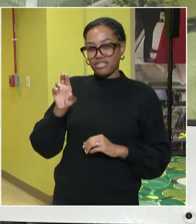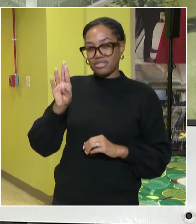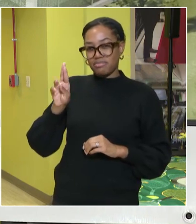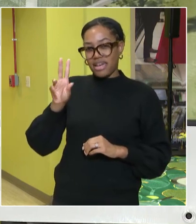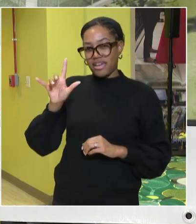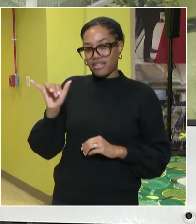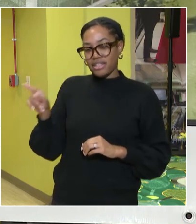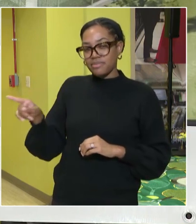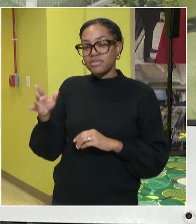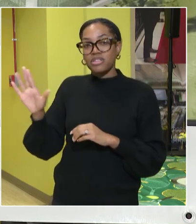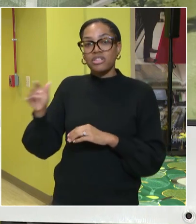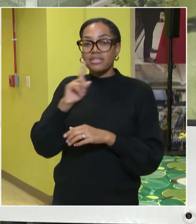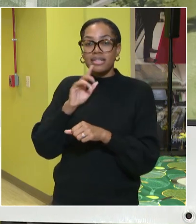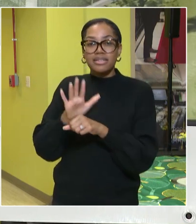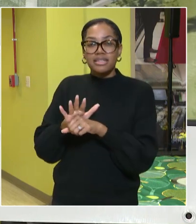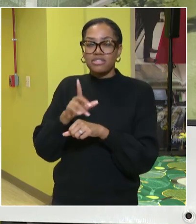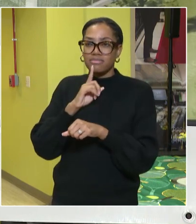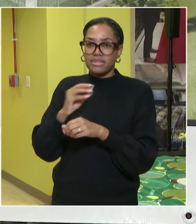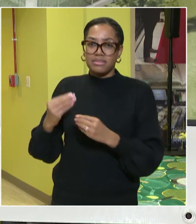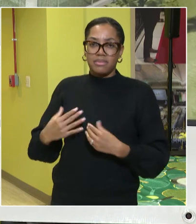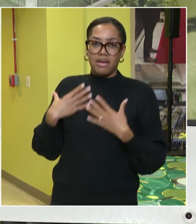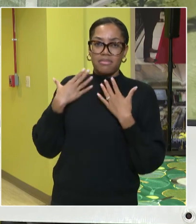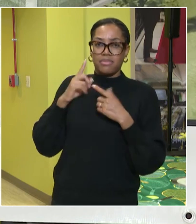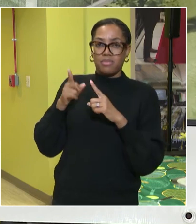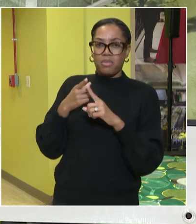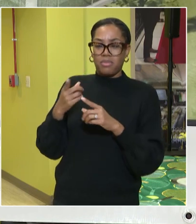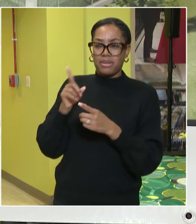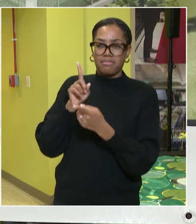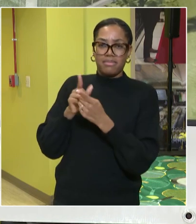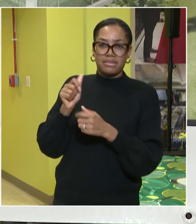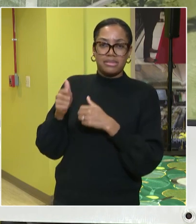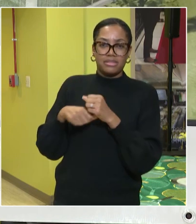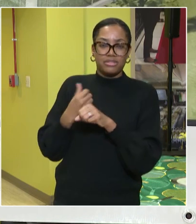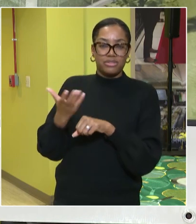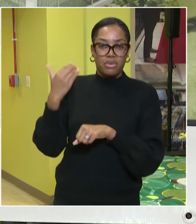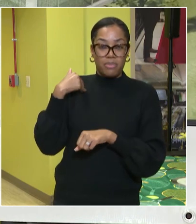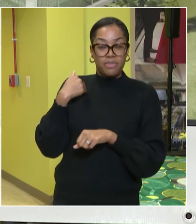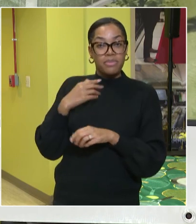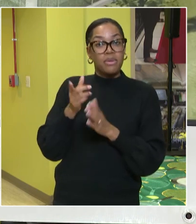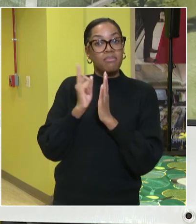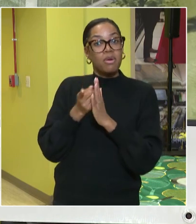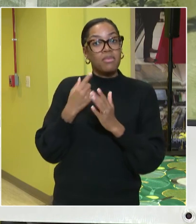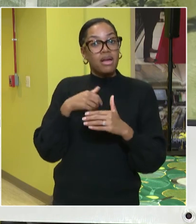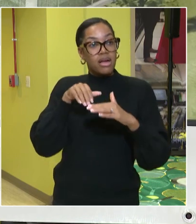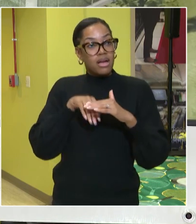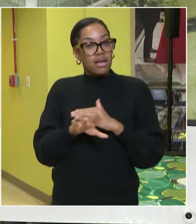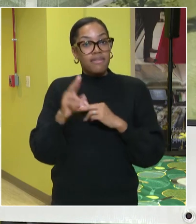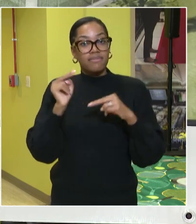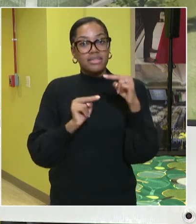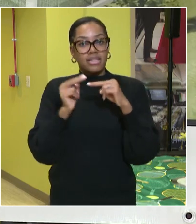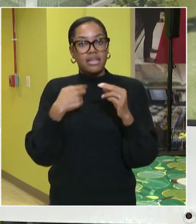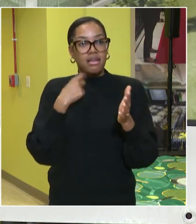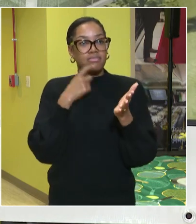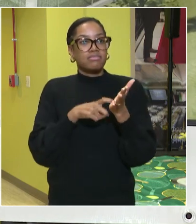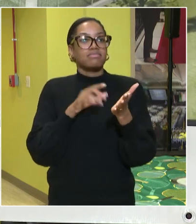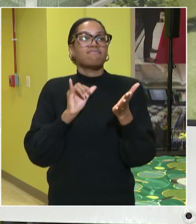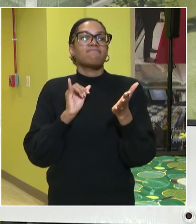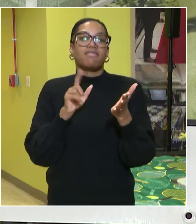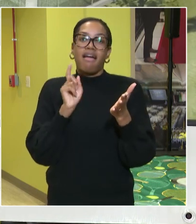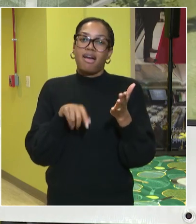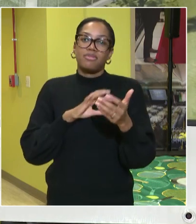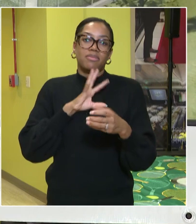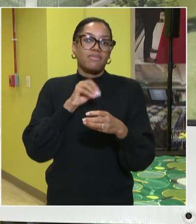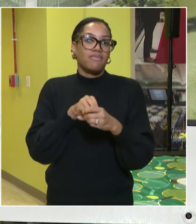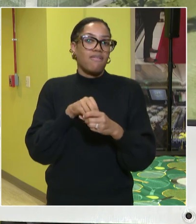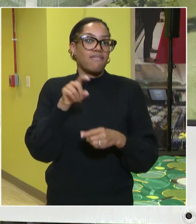have inspired me since the day we met a decade ago. From the moment I walked into this facility, I knew that I had to get involved. Thank